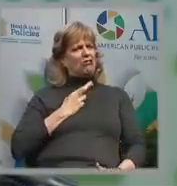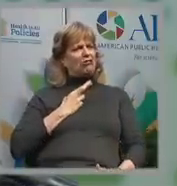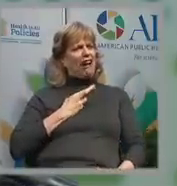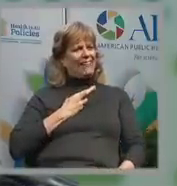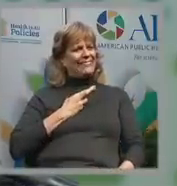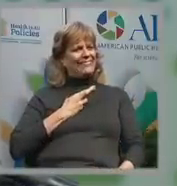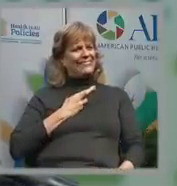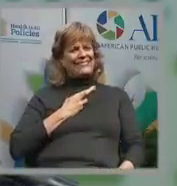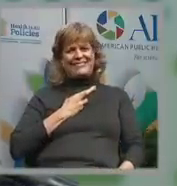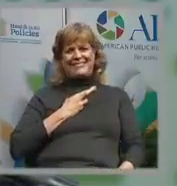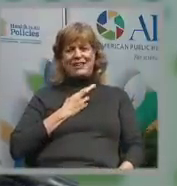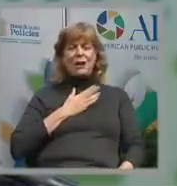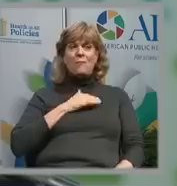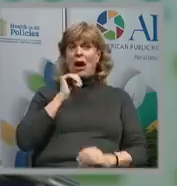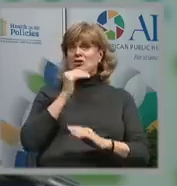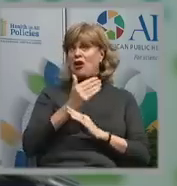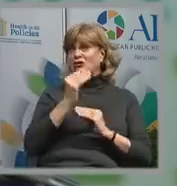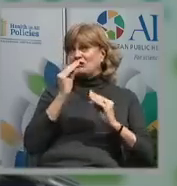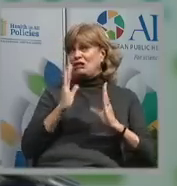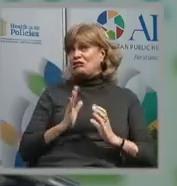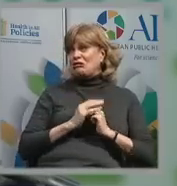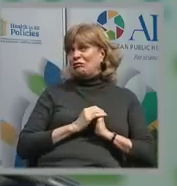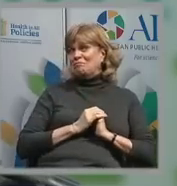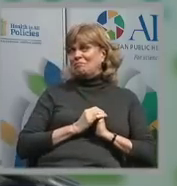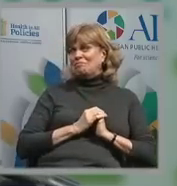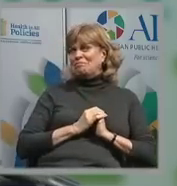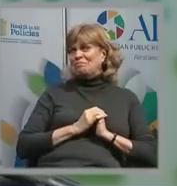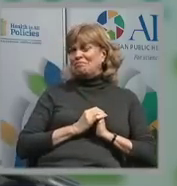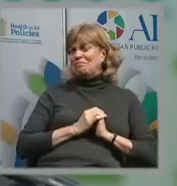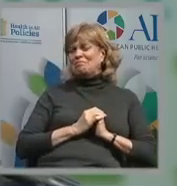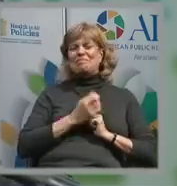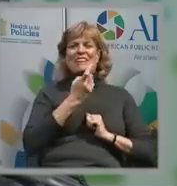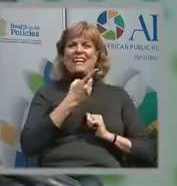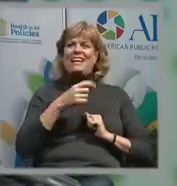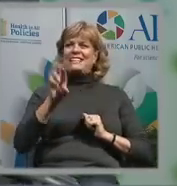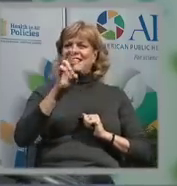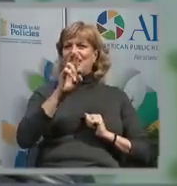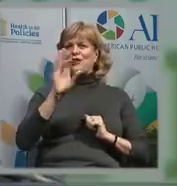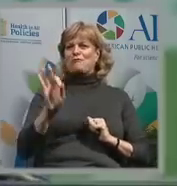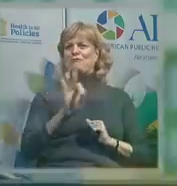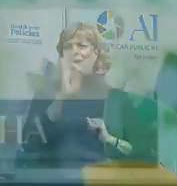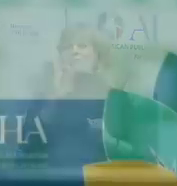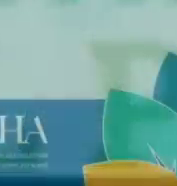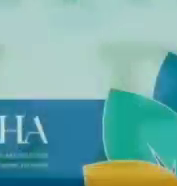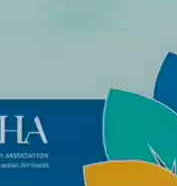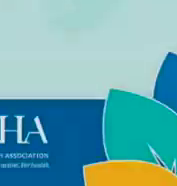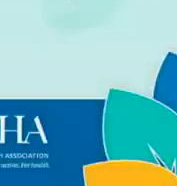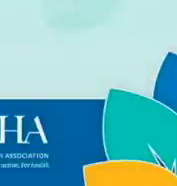friend, and my daughter's teacher, Dr. Freeman Hrabowski.